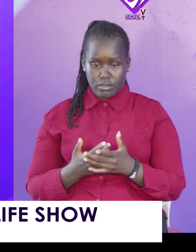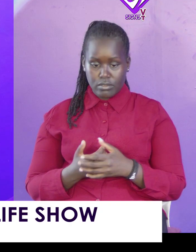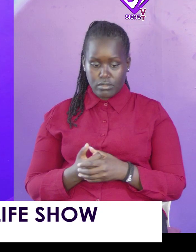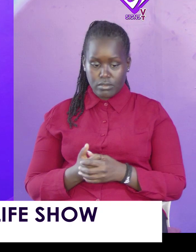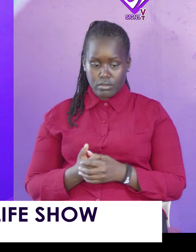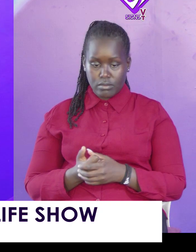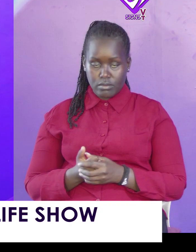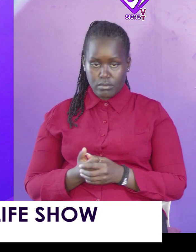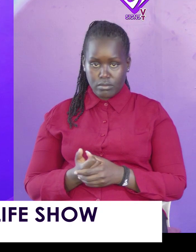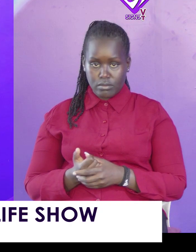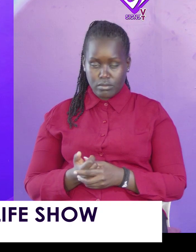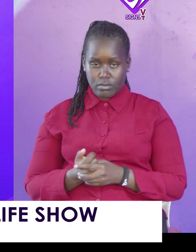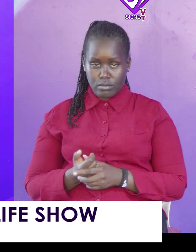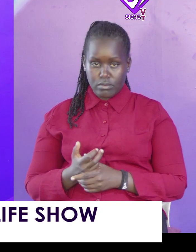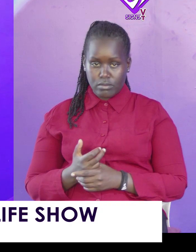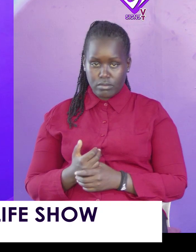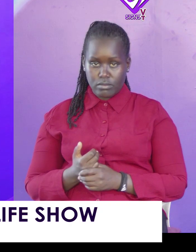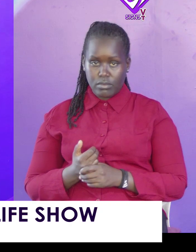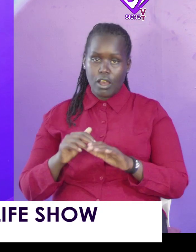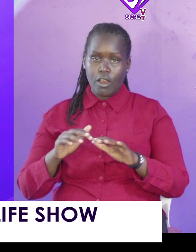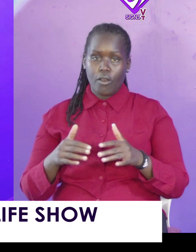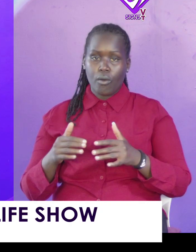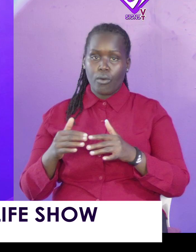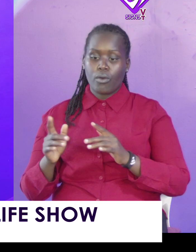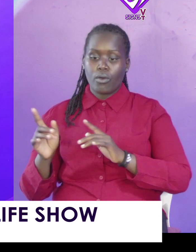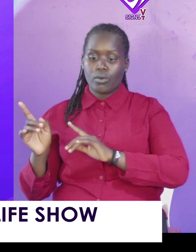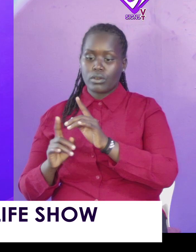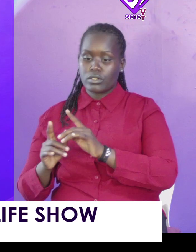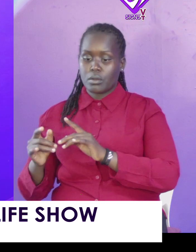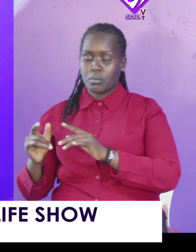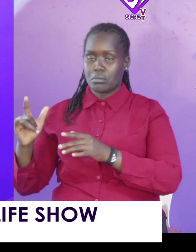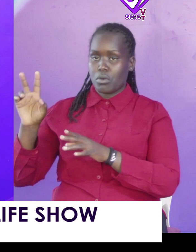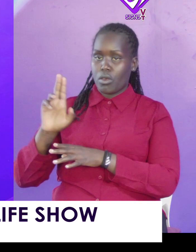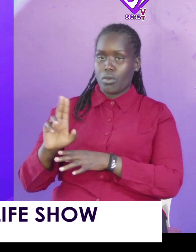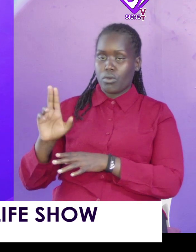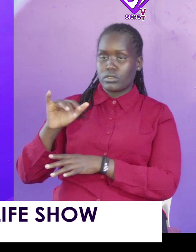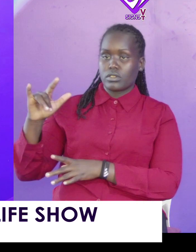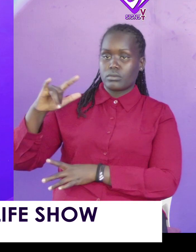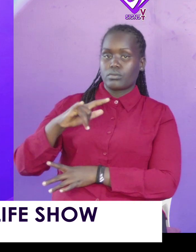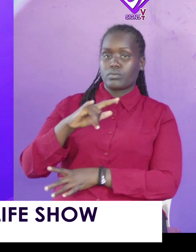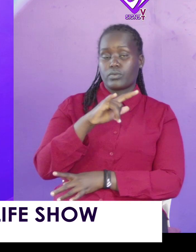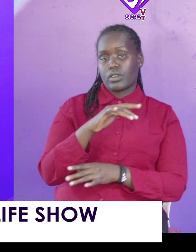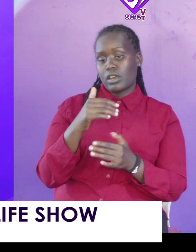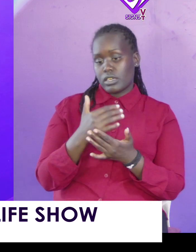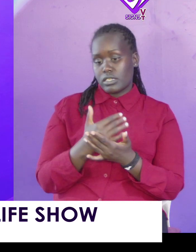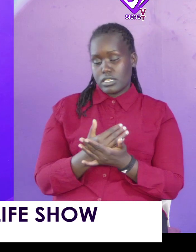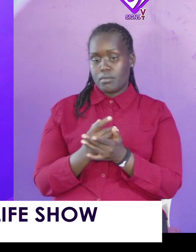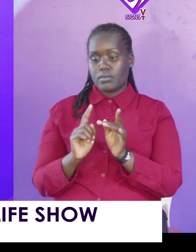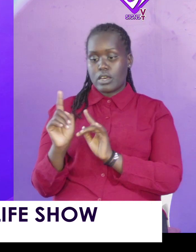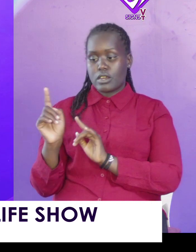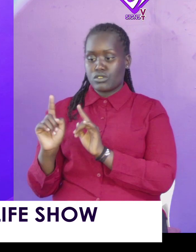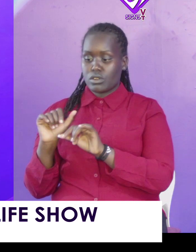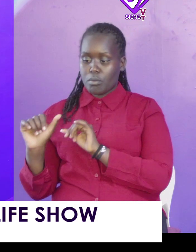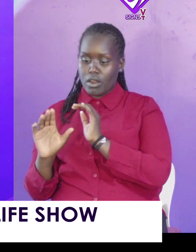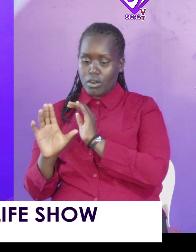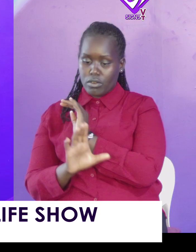this country, or even take a trip on air. Take some kind of trip around your country